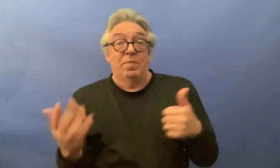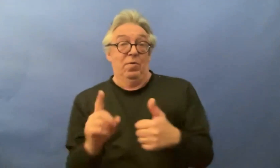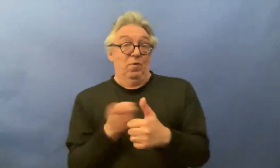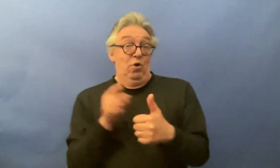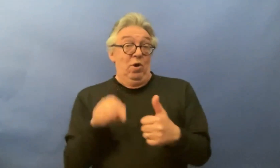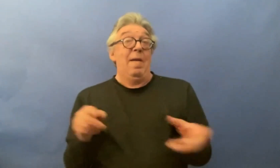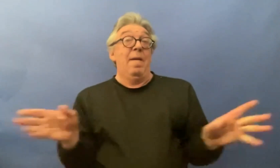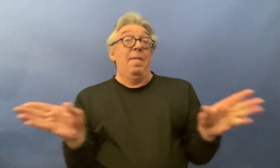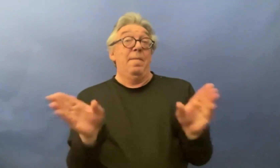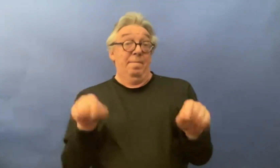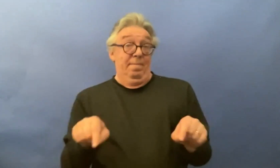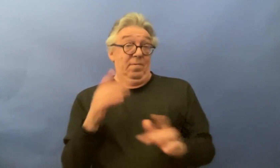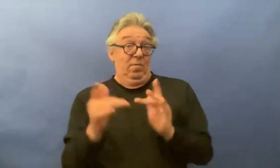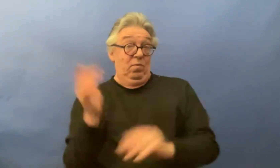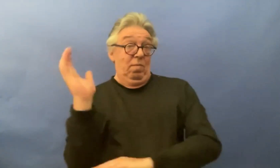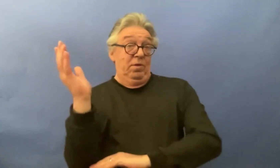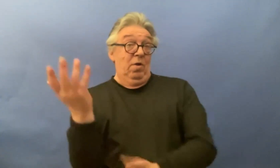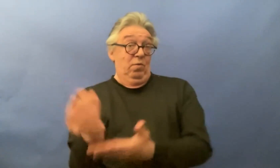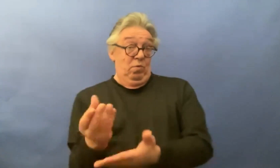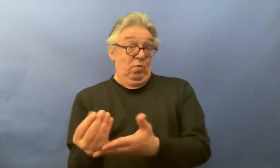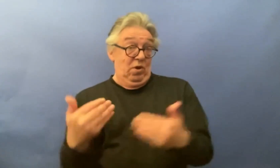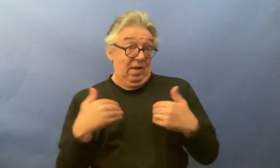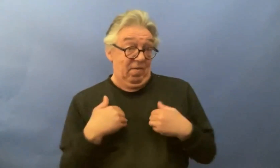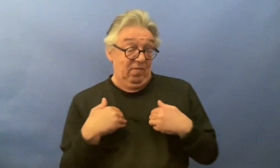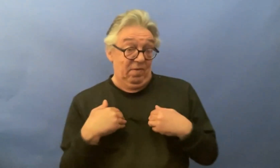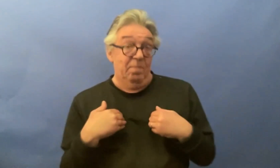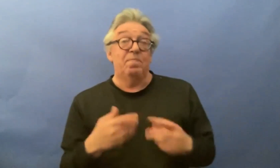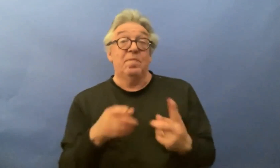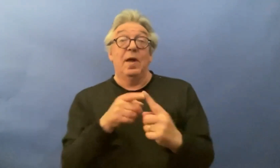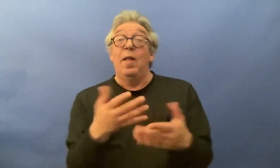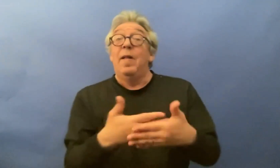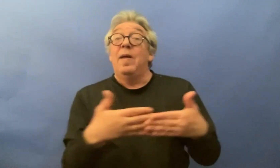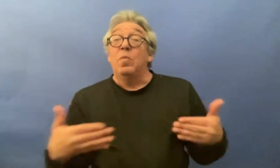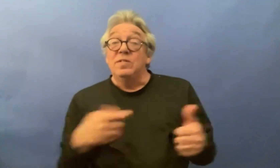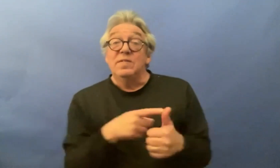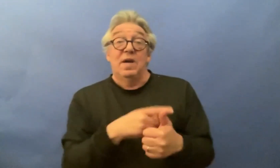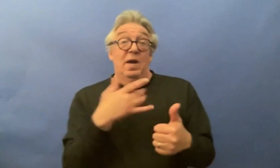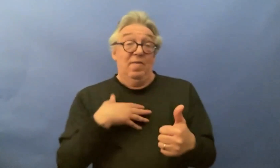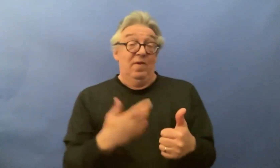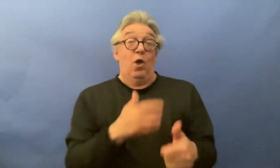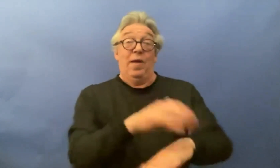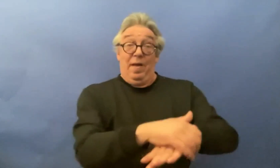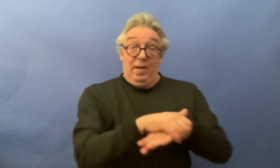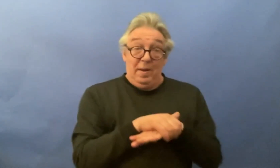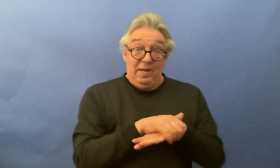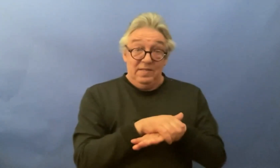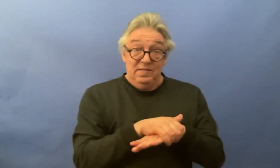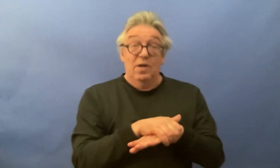being recorded. There is English sign interpretation and captioning in